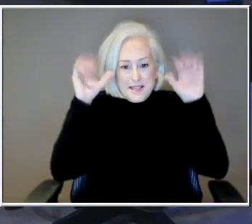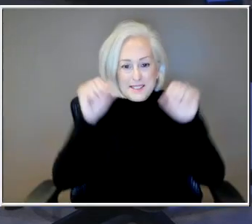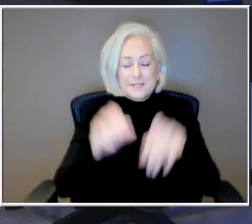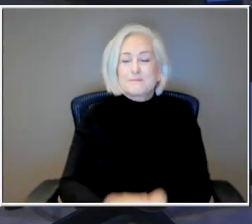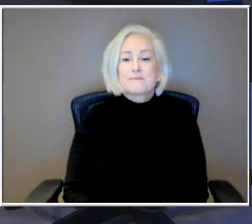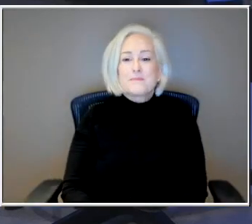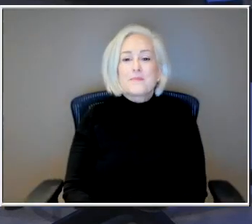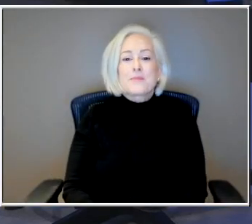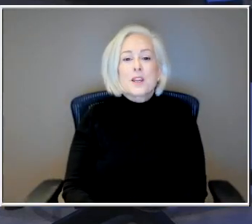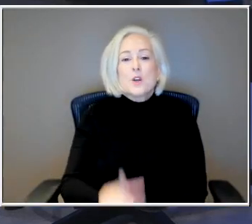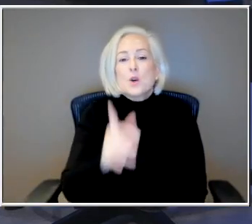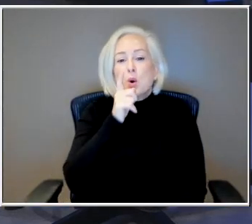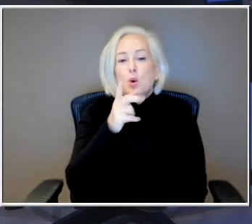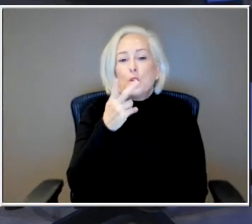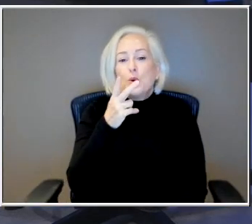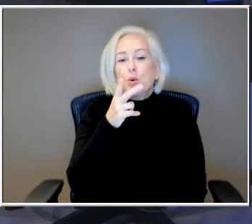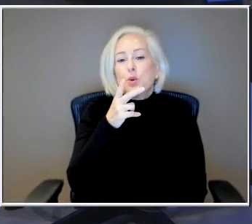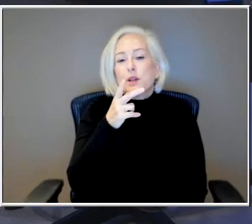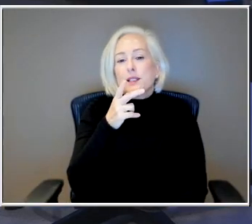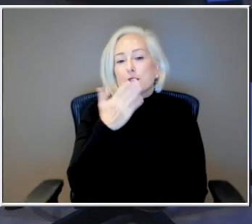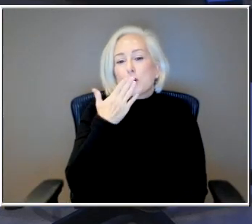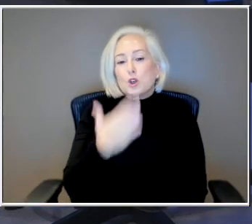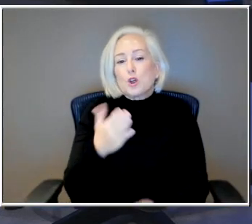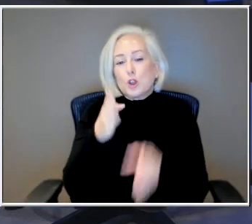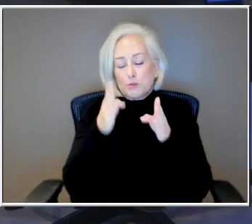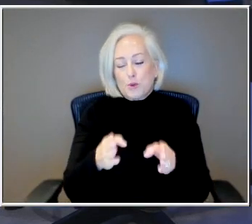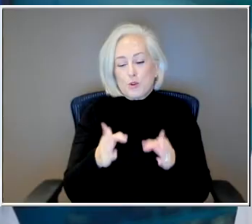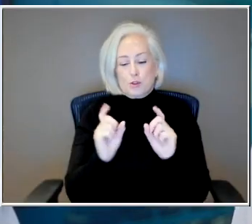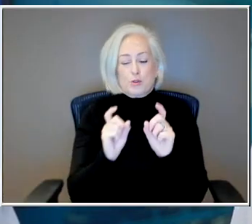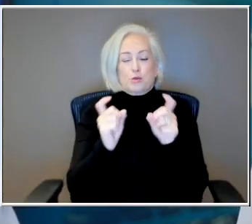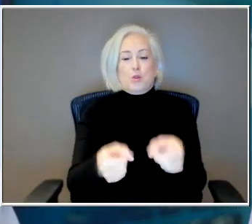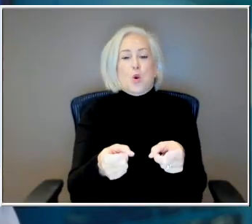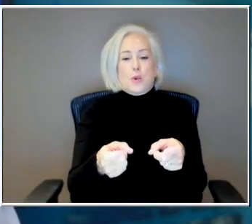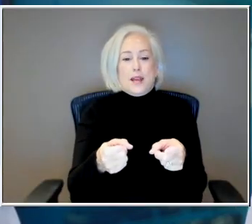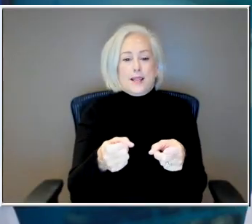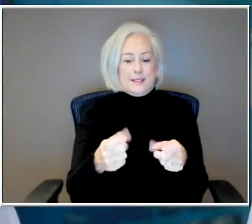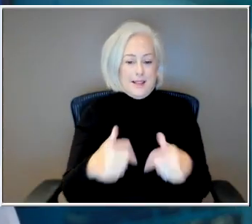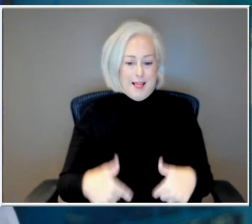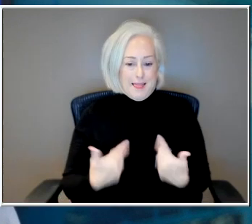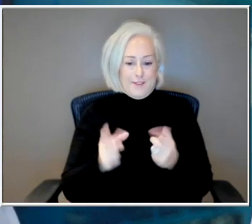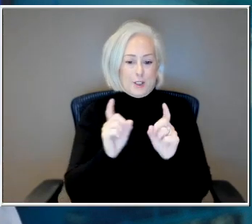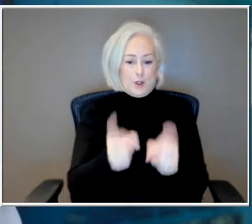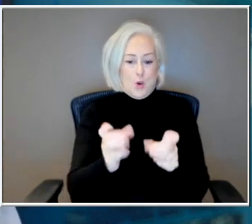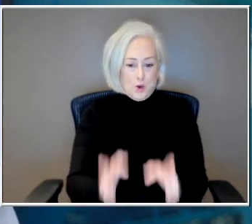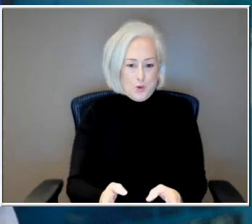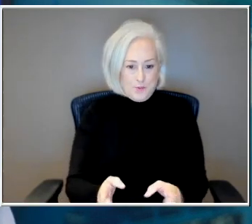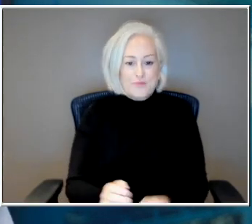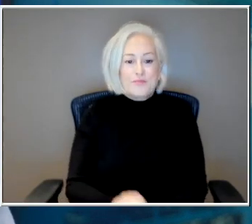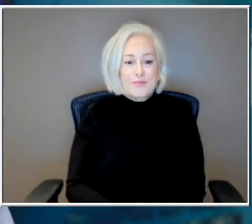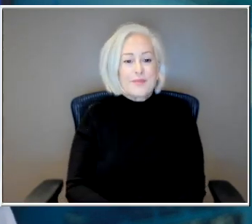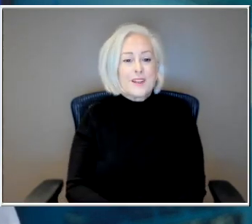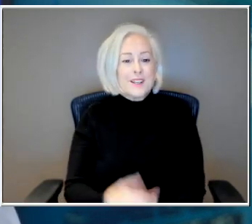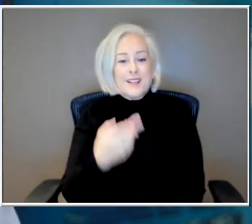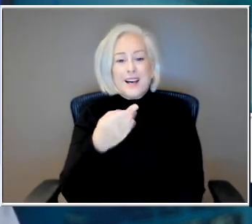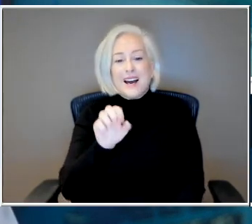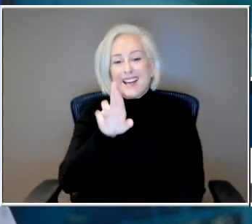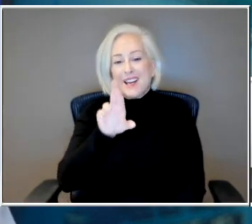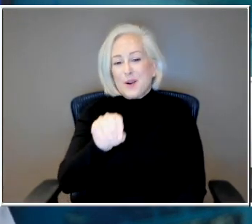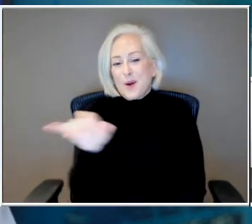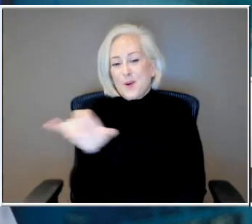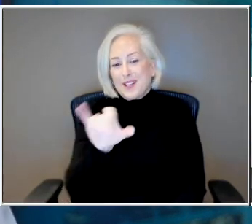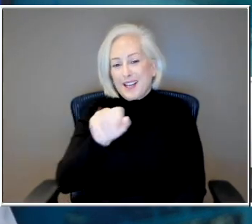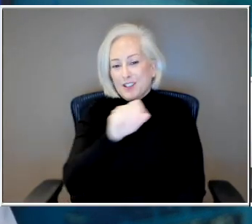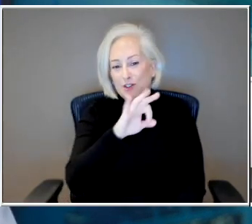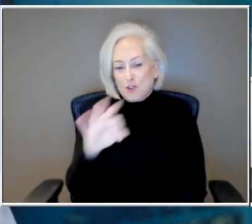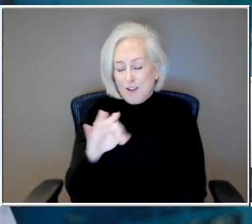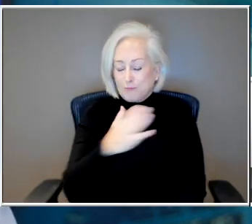candidate for a living donor? Well, it takes someone that's willing. It takes a hero like Jeff to do that first, right, and willing to step